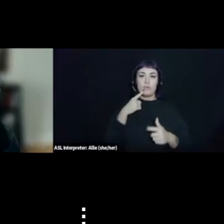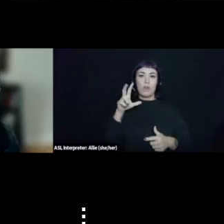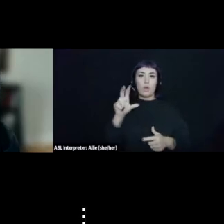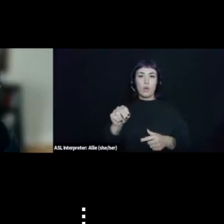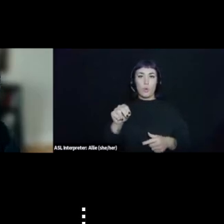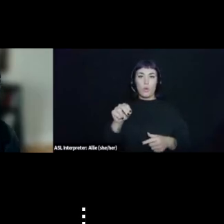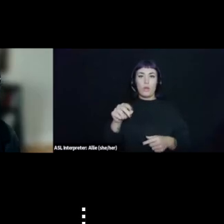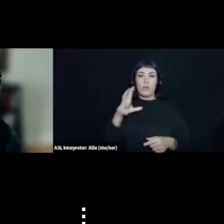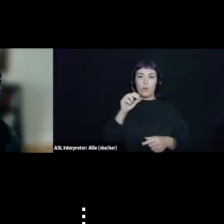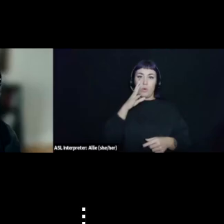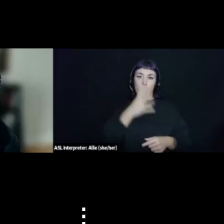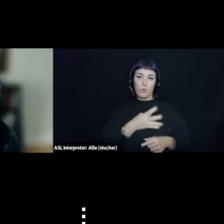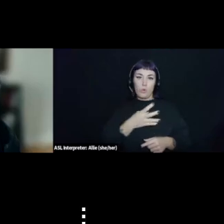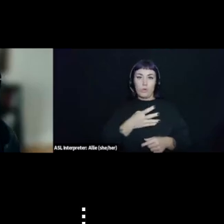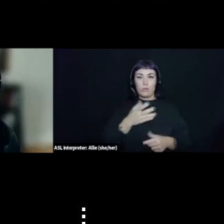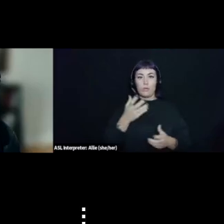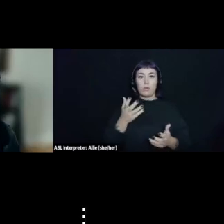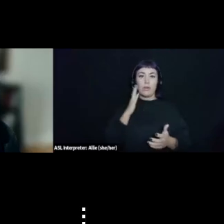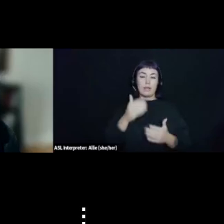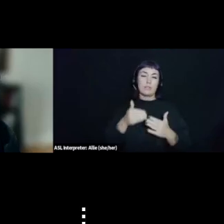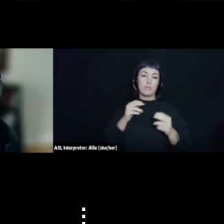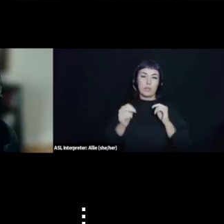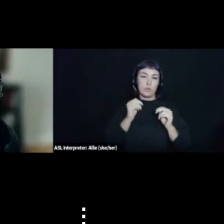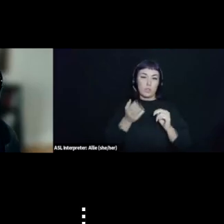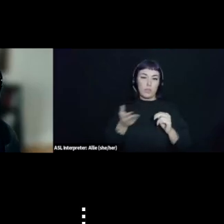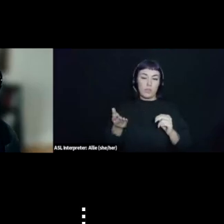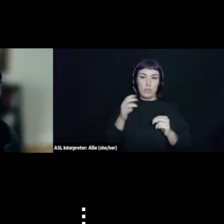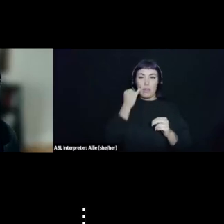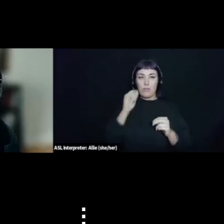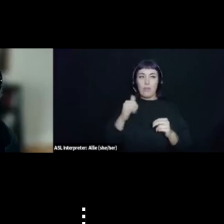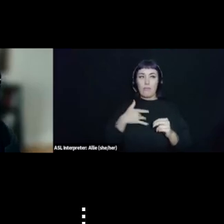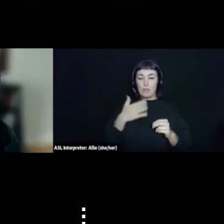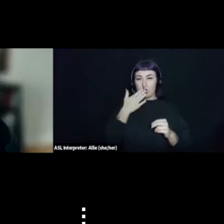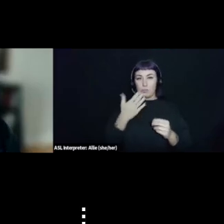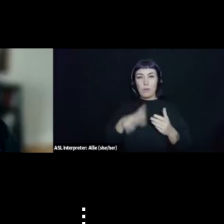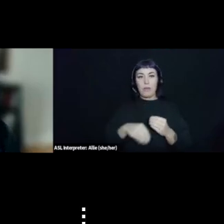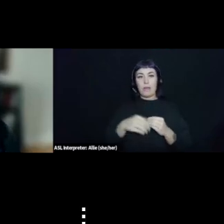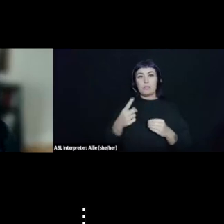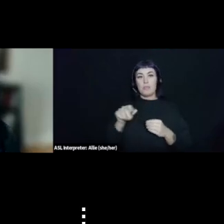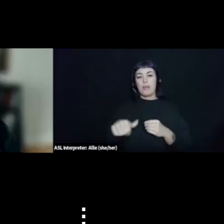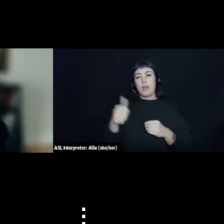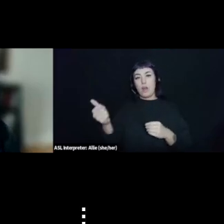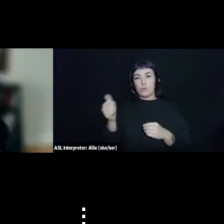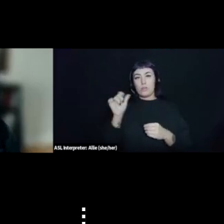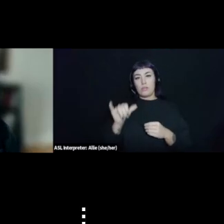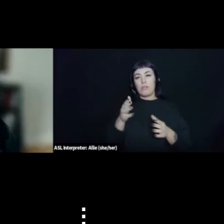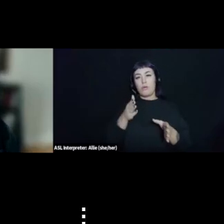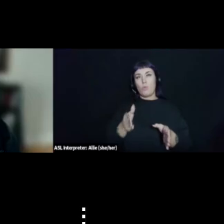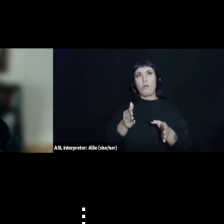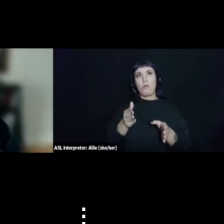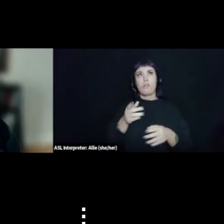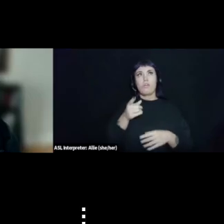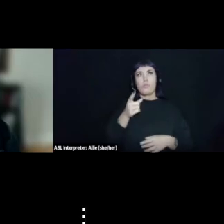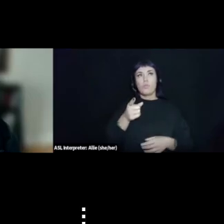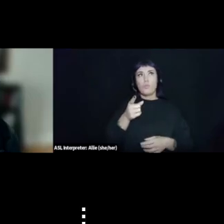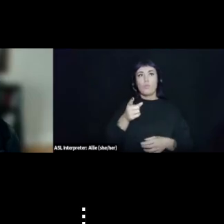had your no ignored as a pre-negotiated thing. And if that feels good, maybe add something else on, because that way